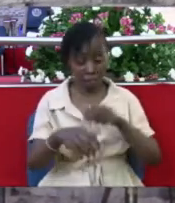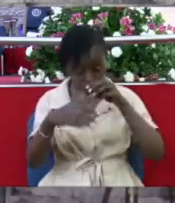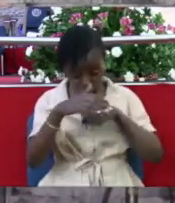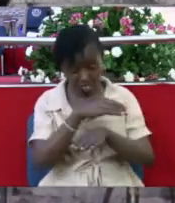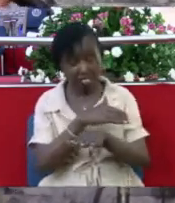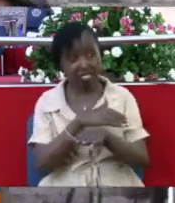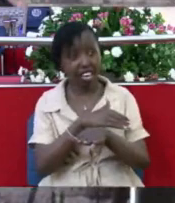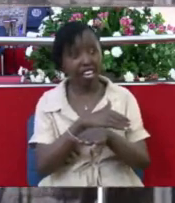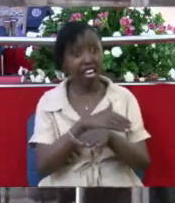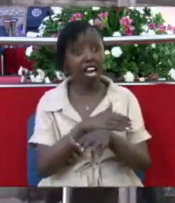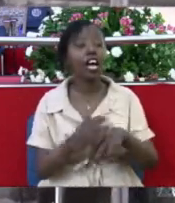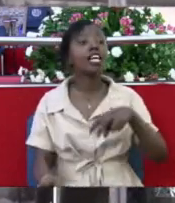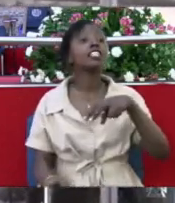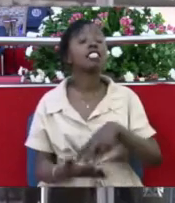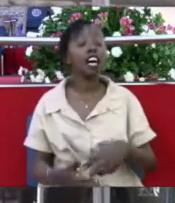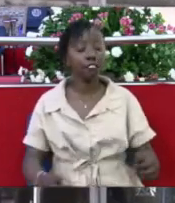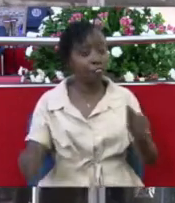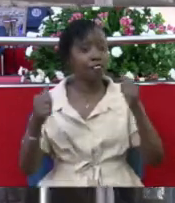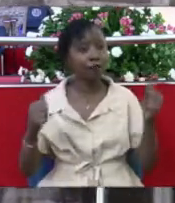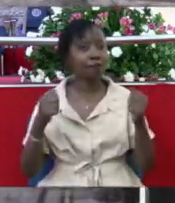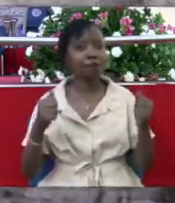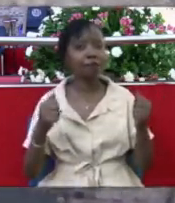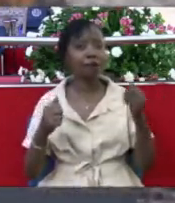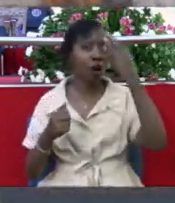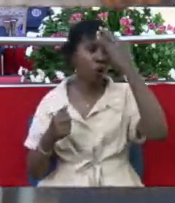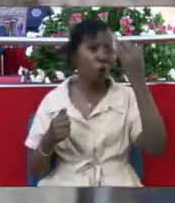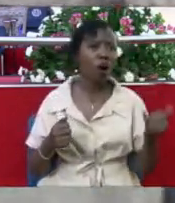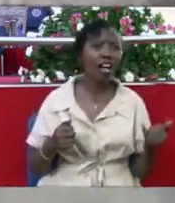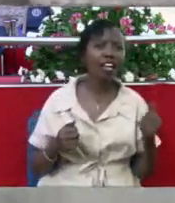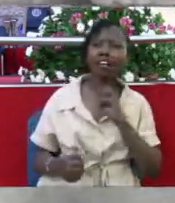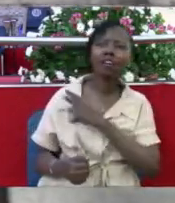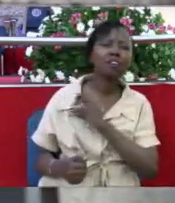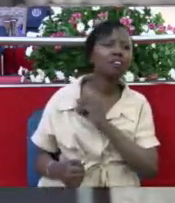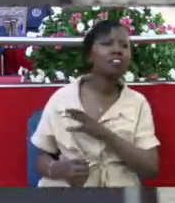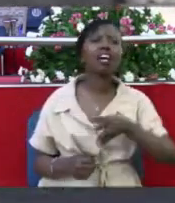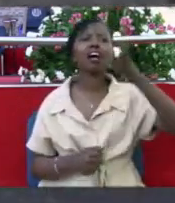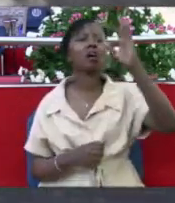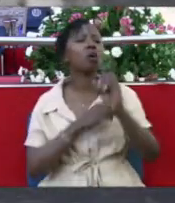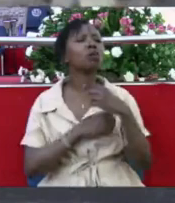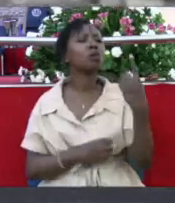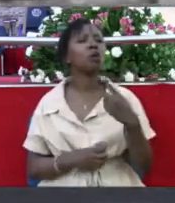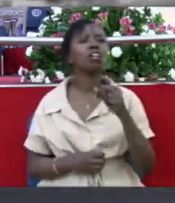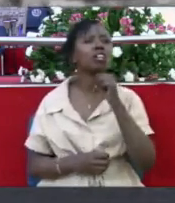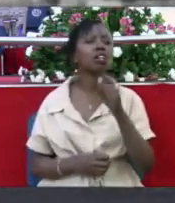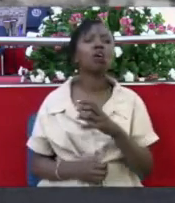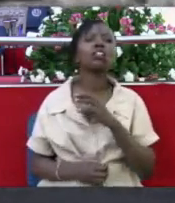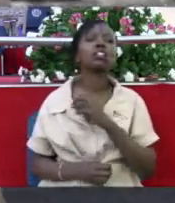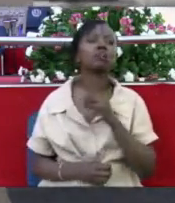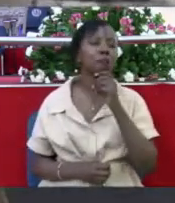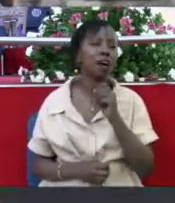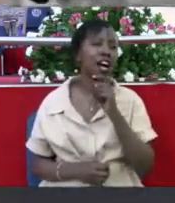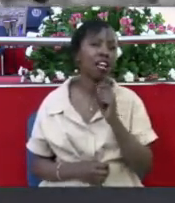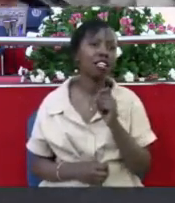tutaenda. And stand our ground. Na tutasimama imara. Because our fear is of God and not of people. Kwa sababu uoga wetu tunamwogopa. Because